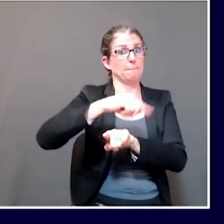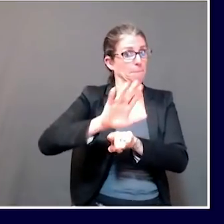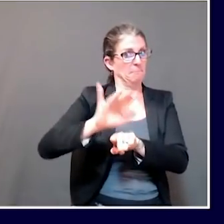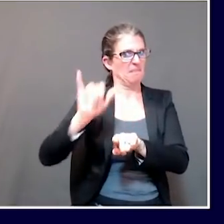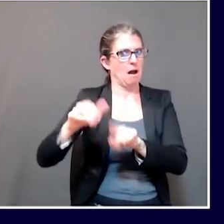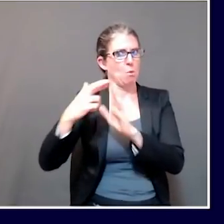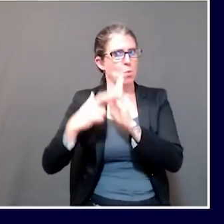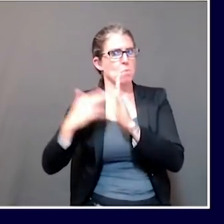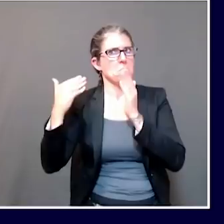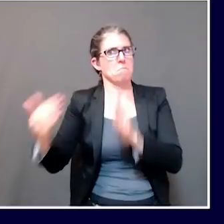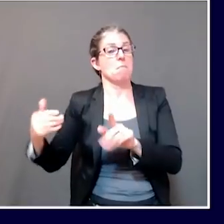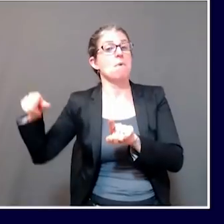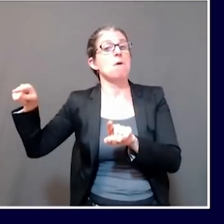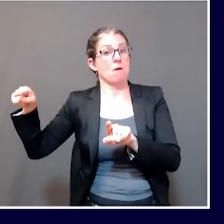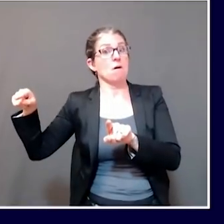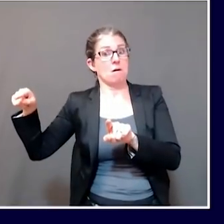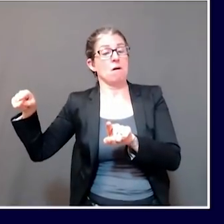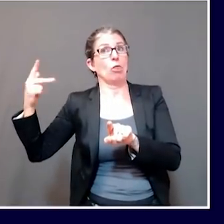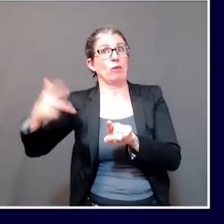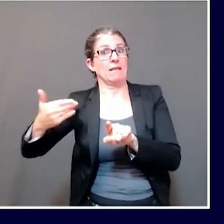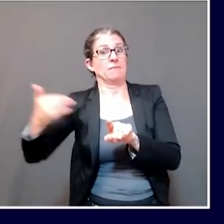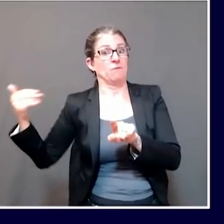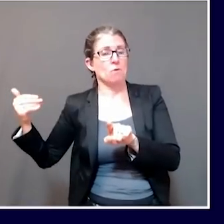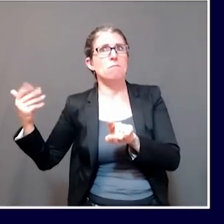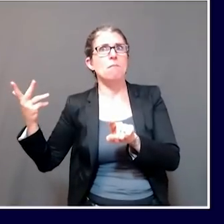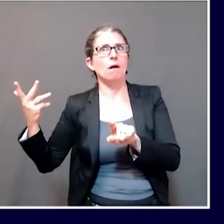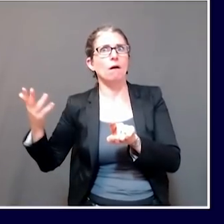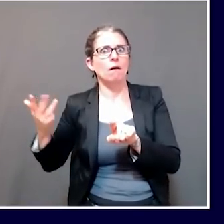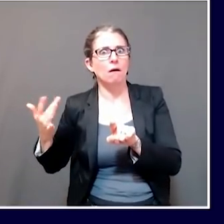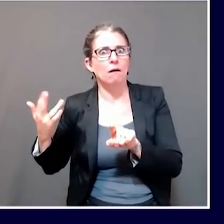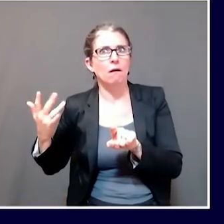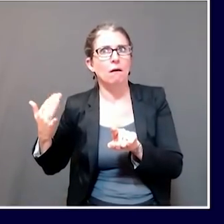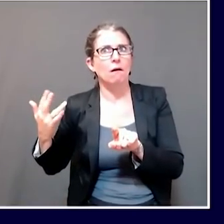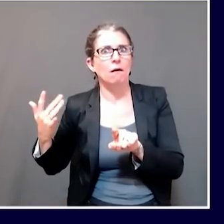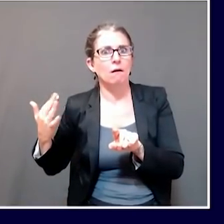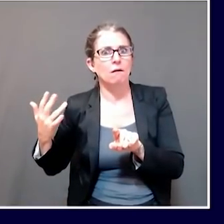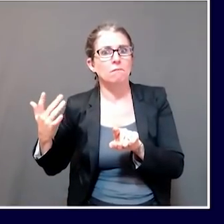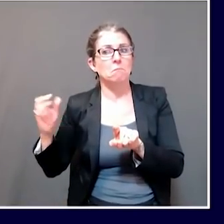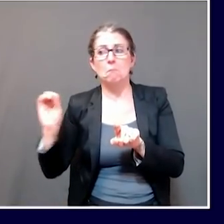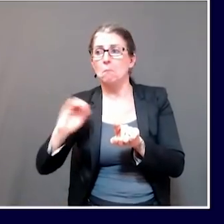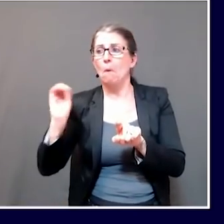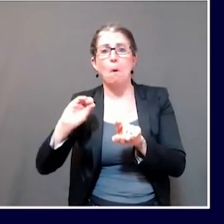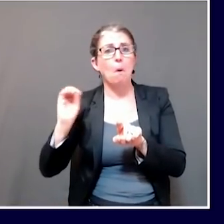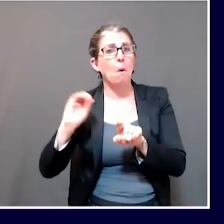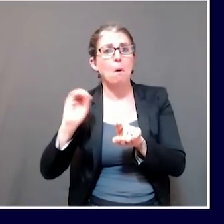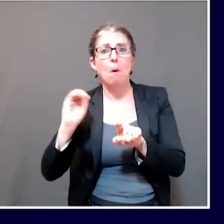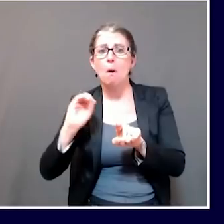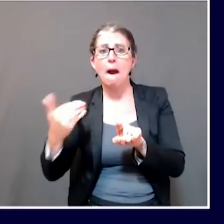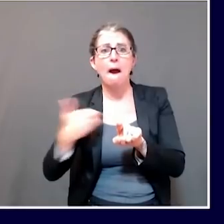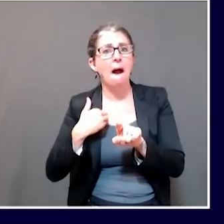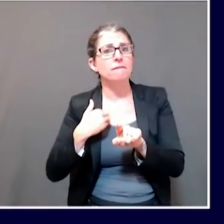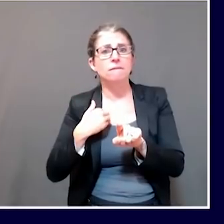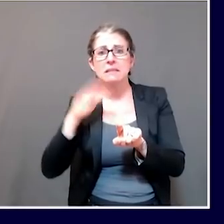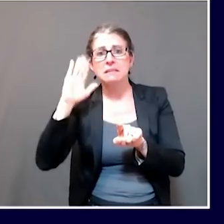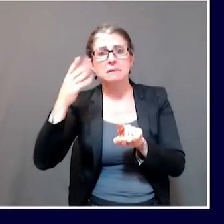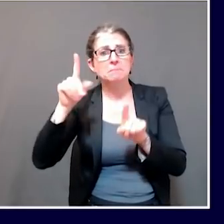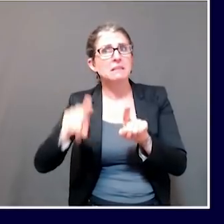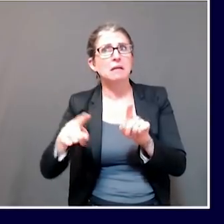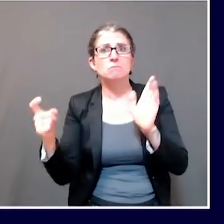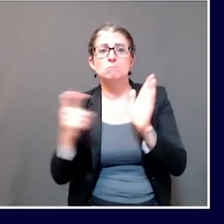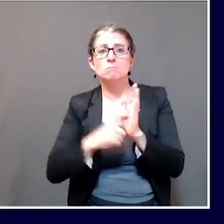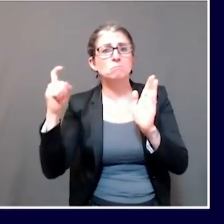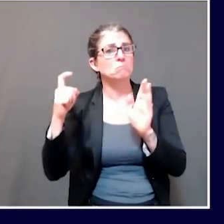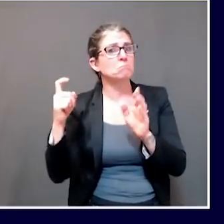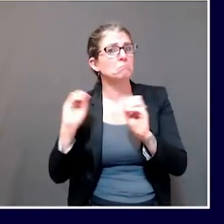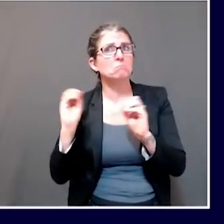gets flagged as this is a travel case, and here's where they're traveling to. It's up to the individual to report